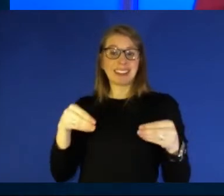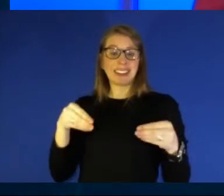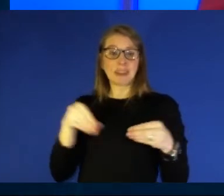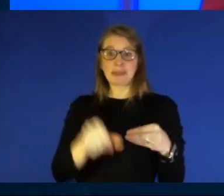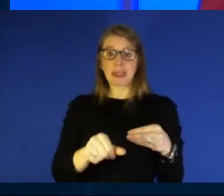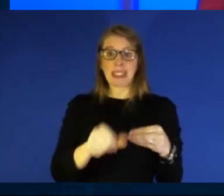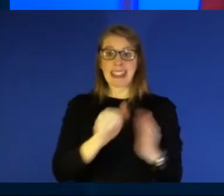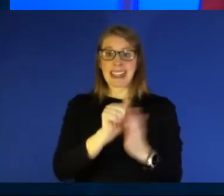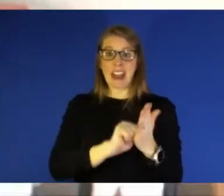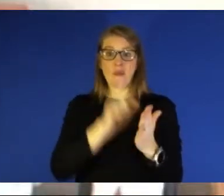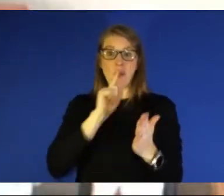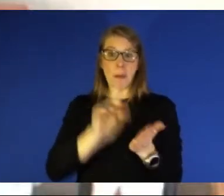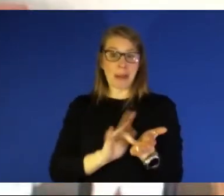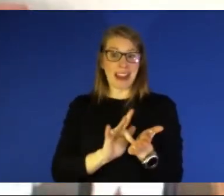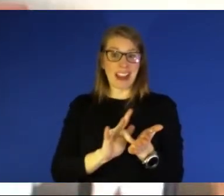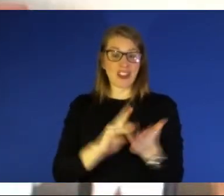medications?